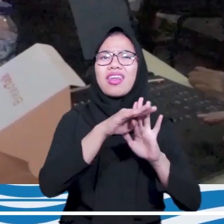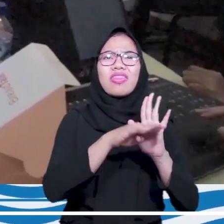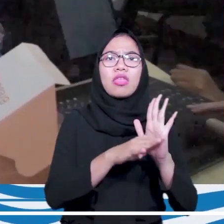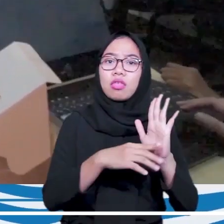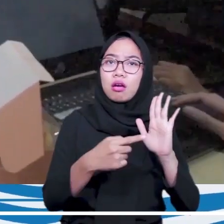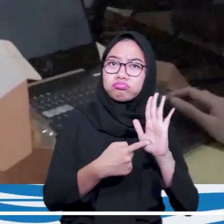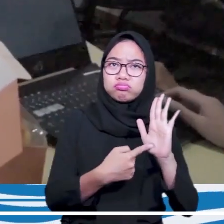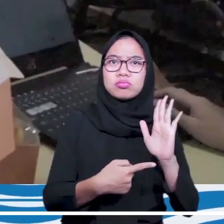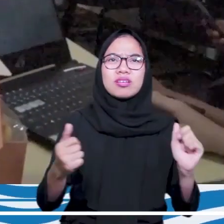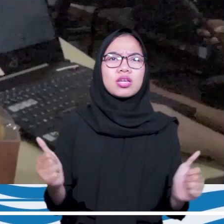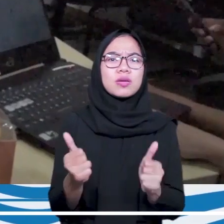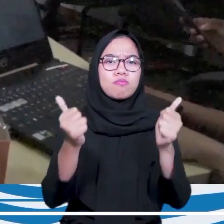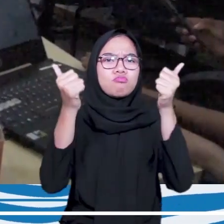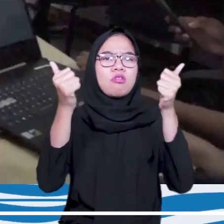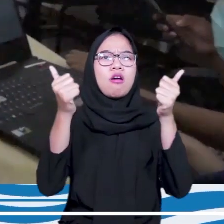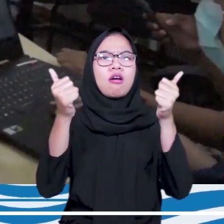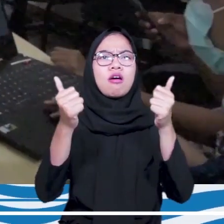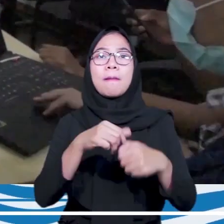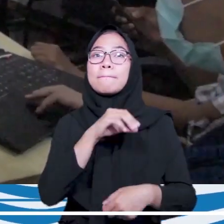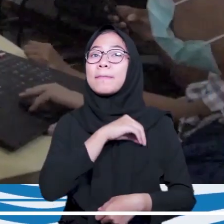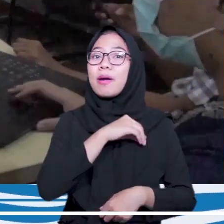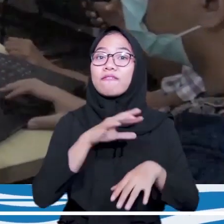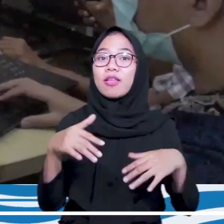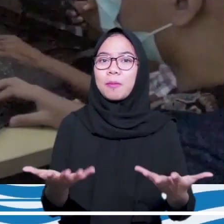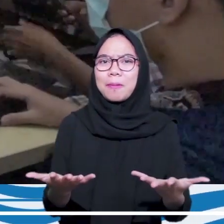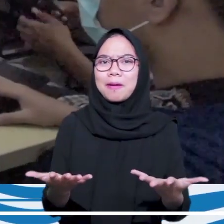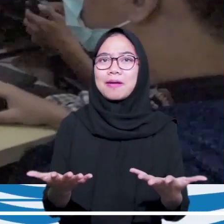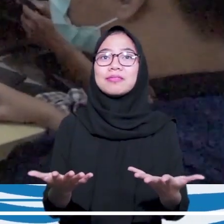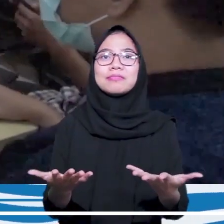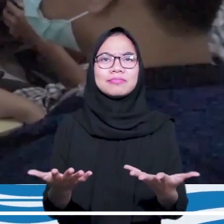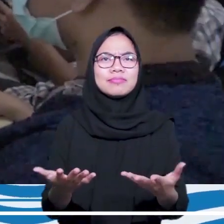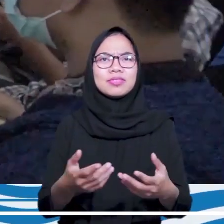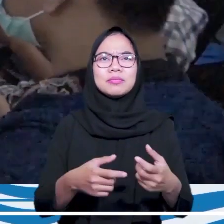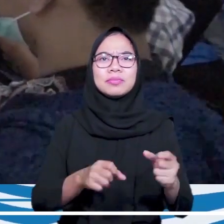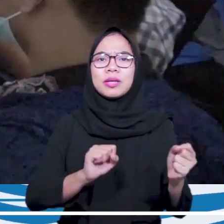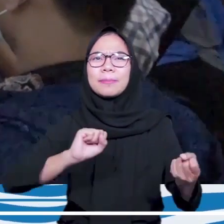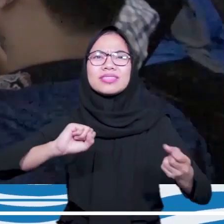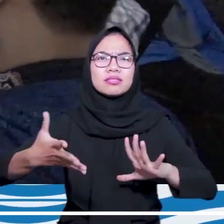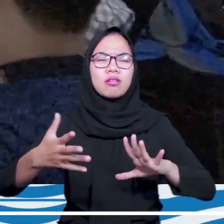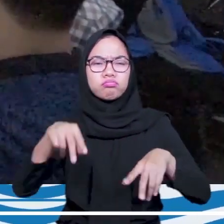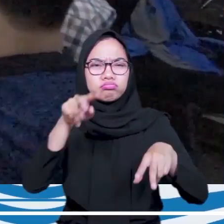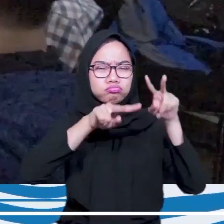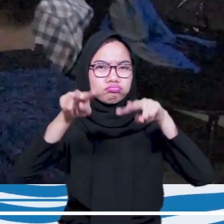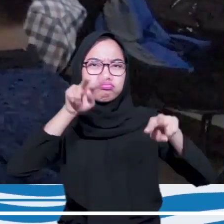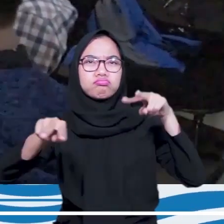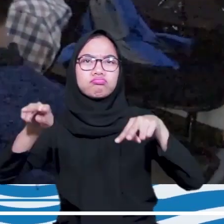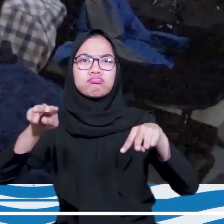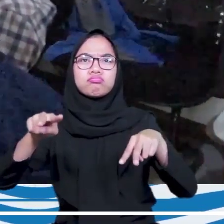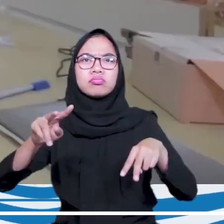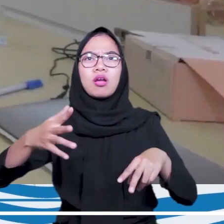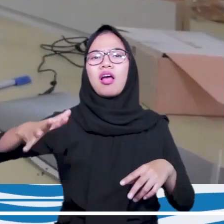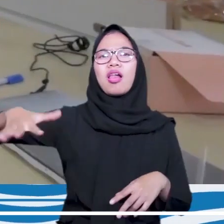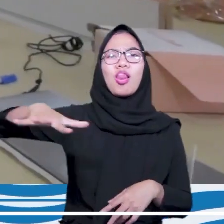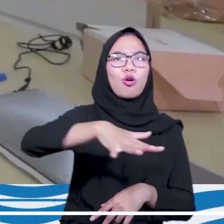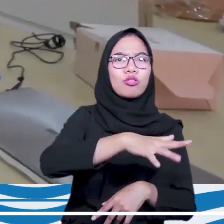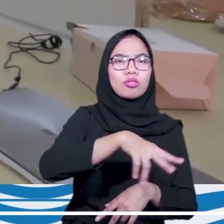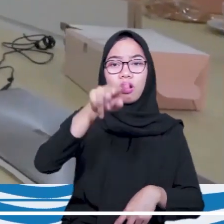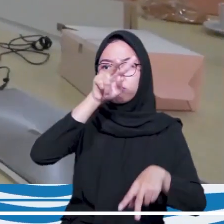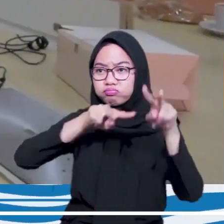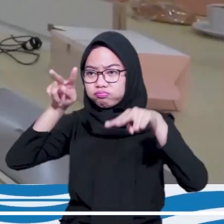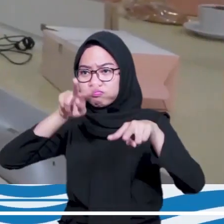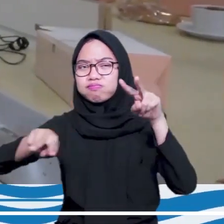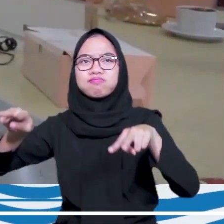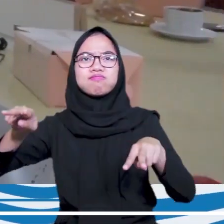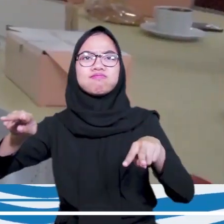model. These efforts are carried out to continuously improve data quality, which will be useful particularly